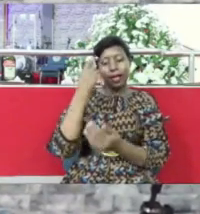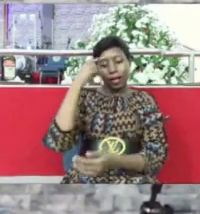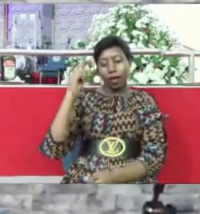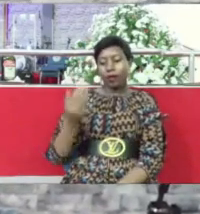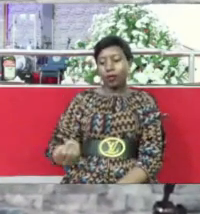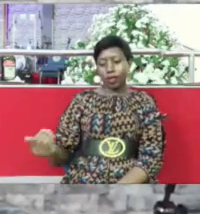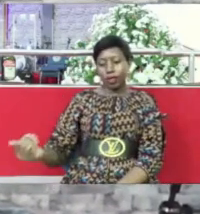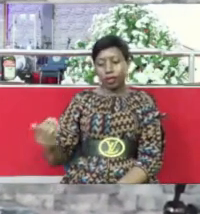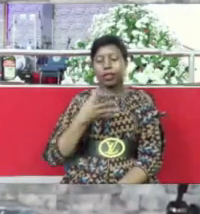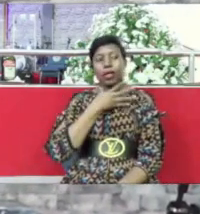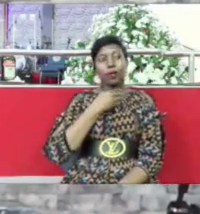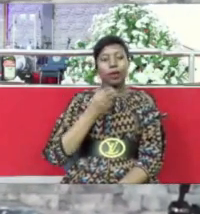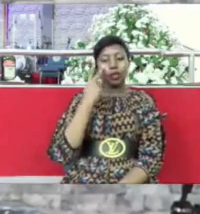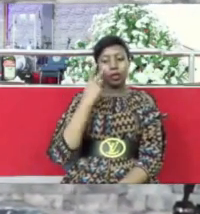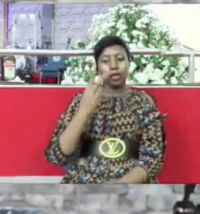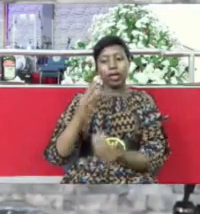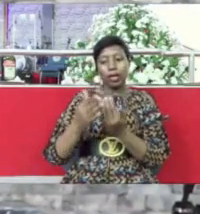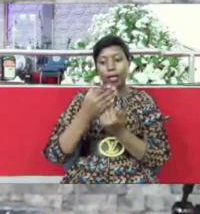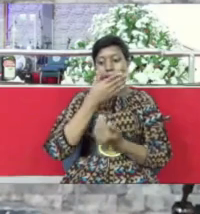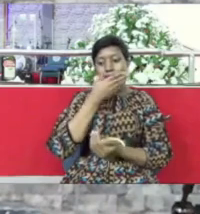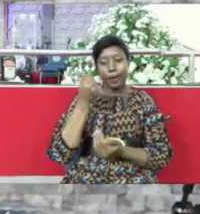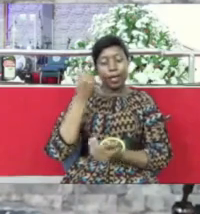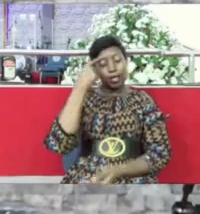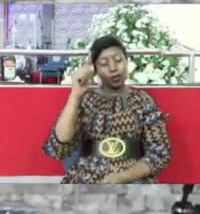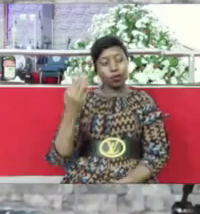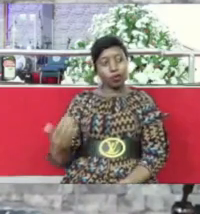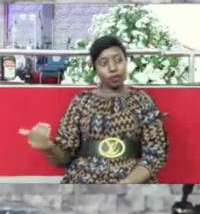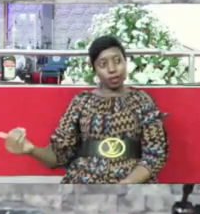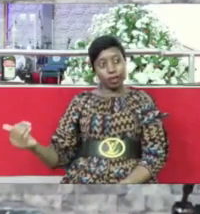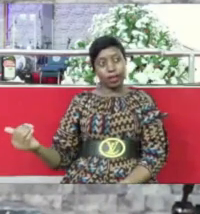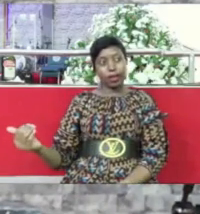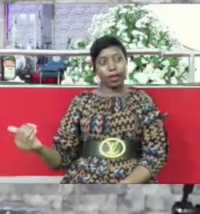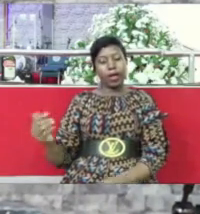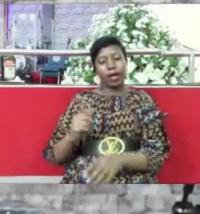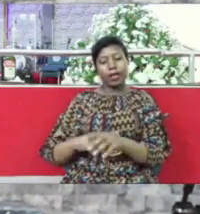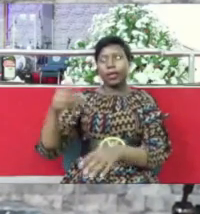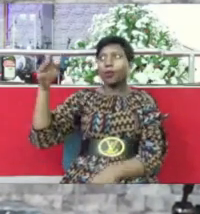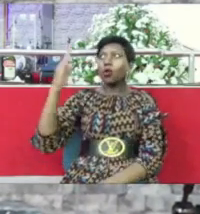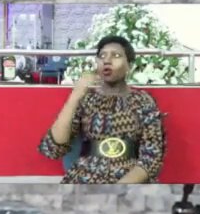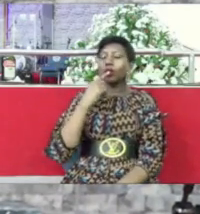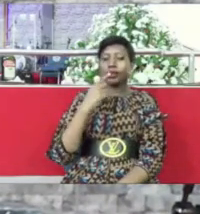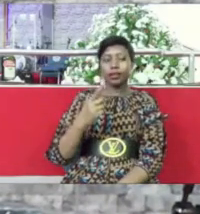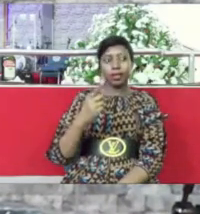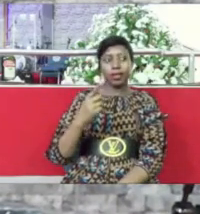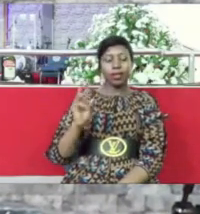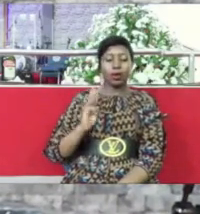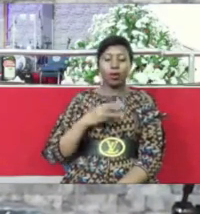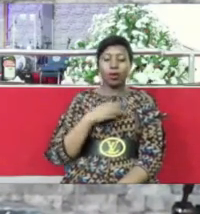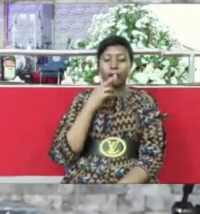want to see the best of their children. Wanataka kuona ubora wa watoto wao. Imagine God says we are his. Mungu anasema ni wake. He will protect